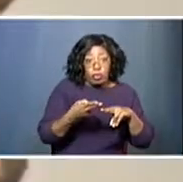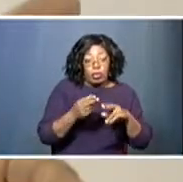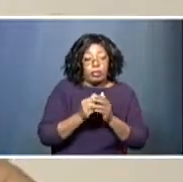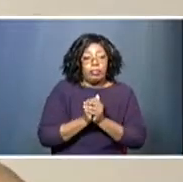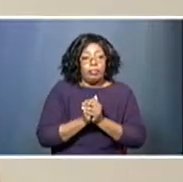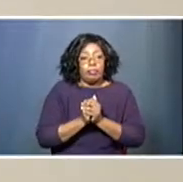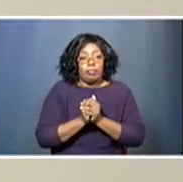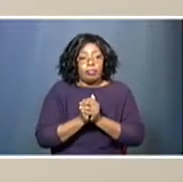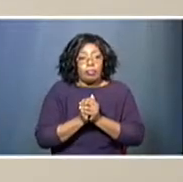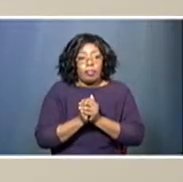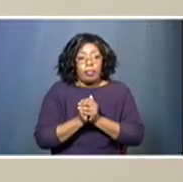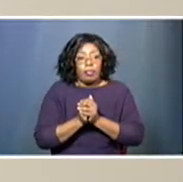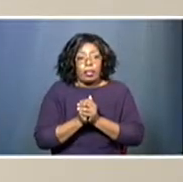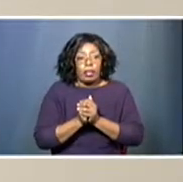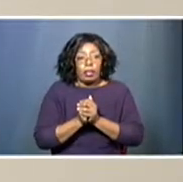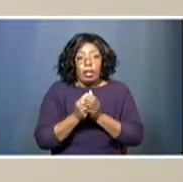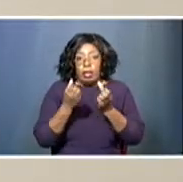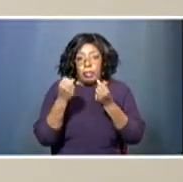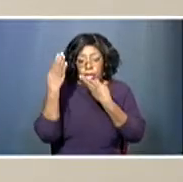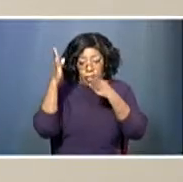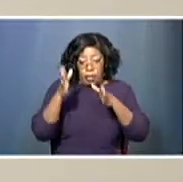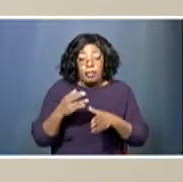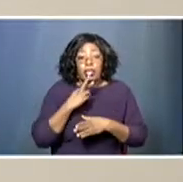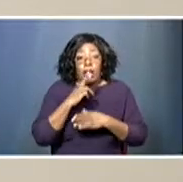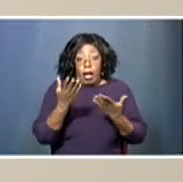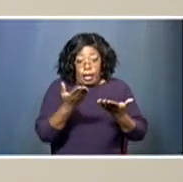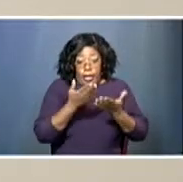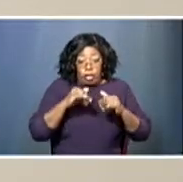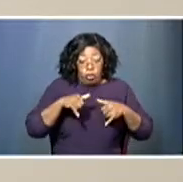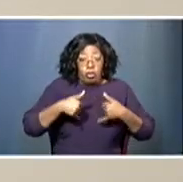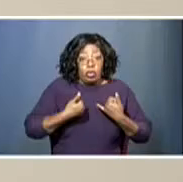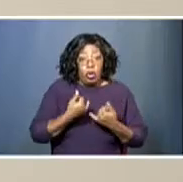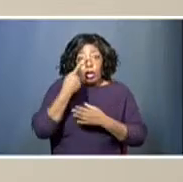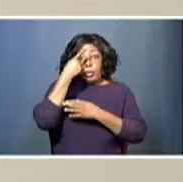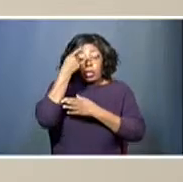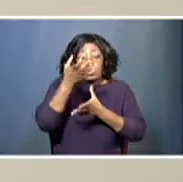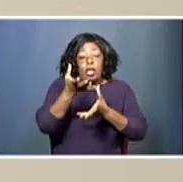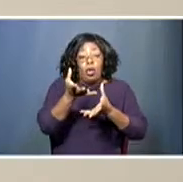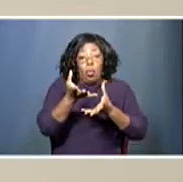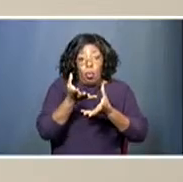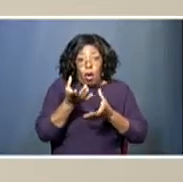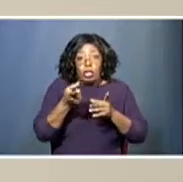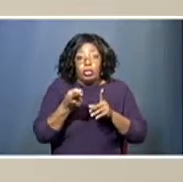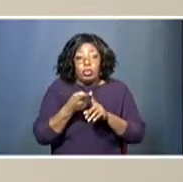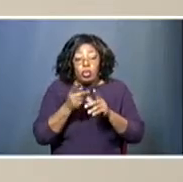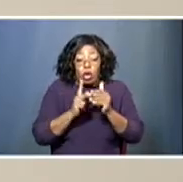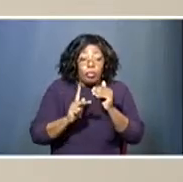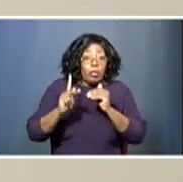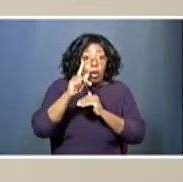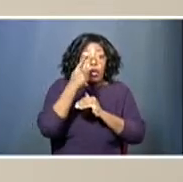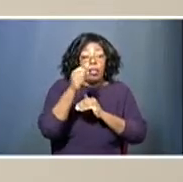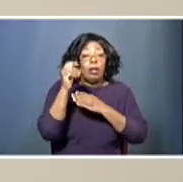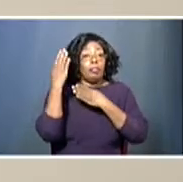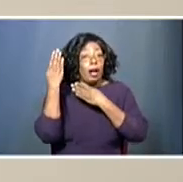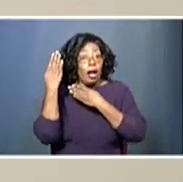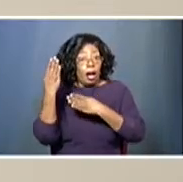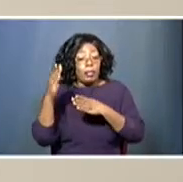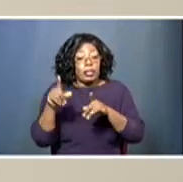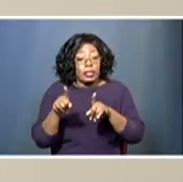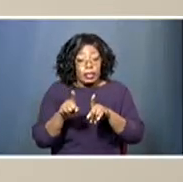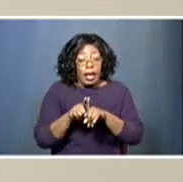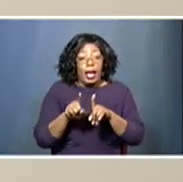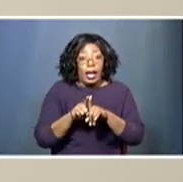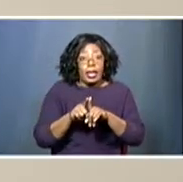Bahamians came here on their own, and many Bahamians are here just enjoying it because they want to promote the Bahamas as a